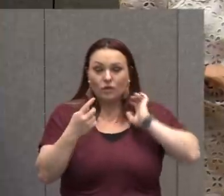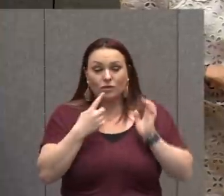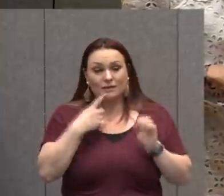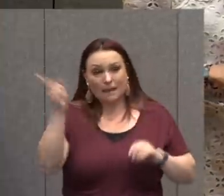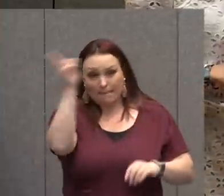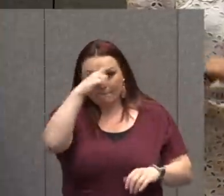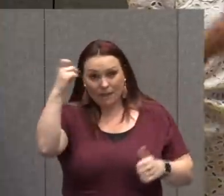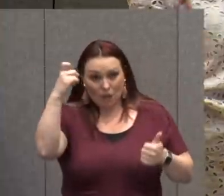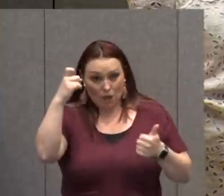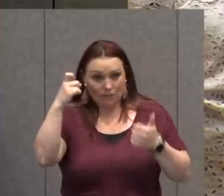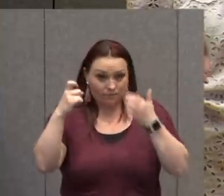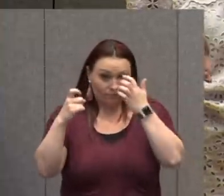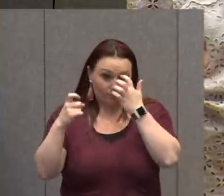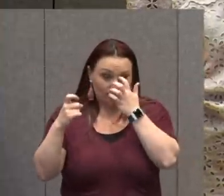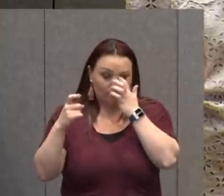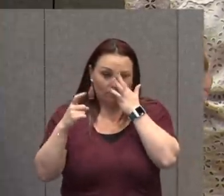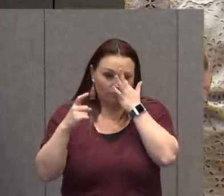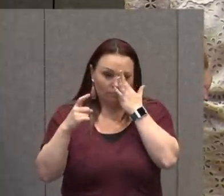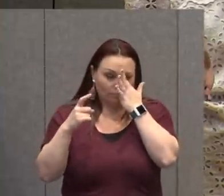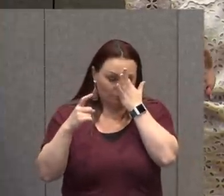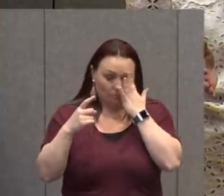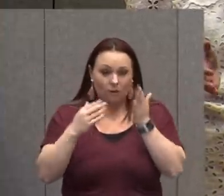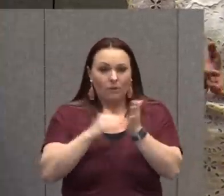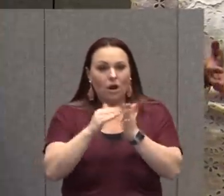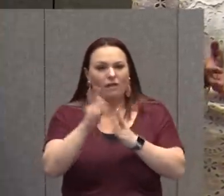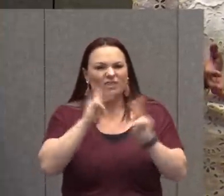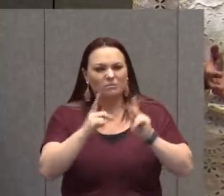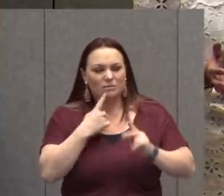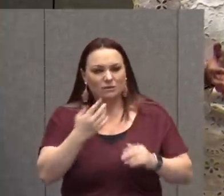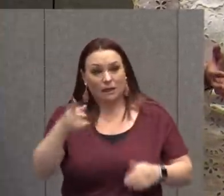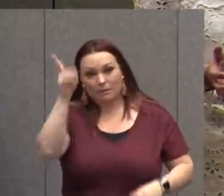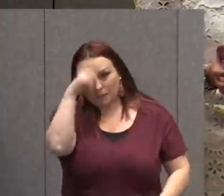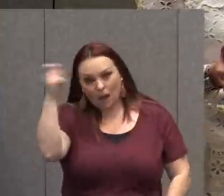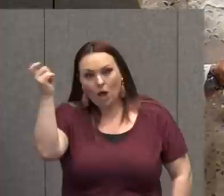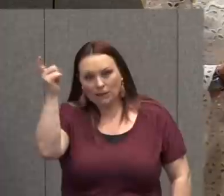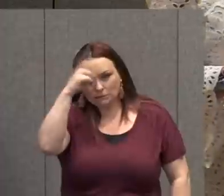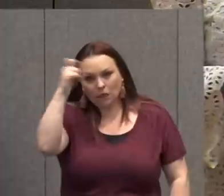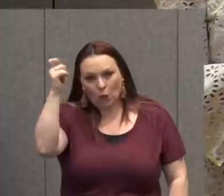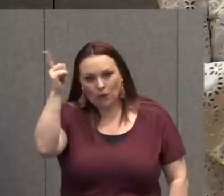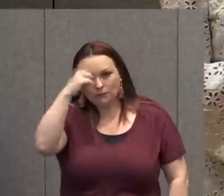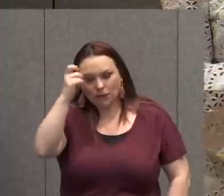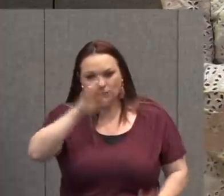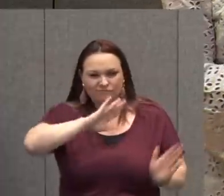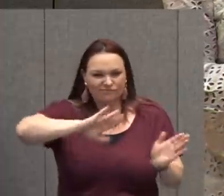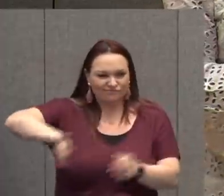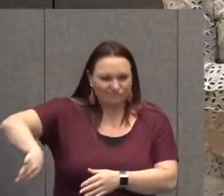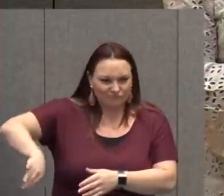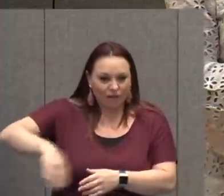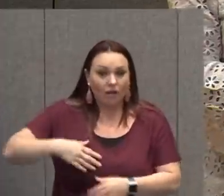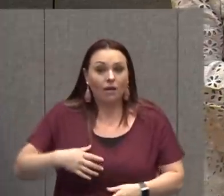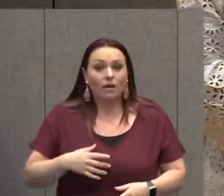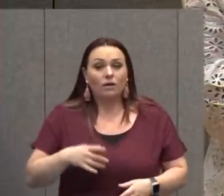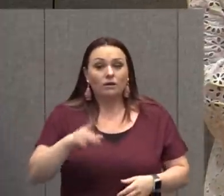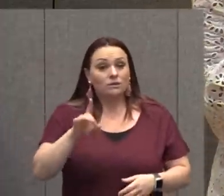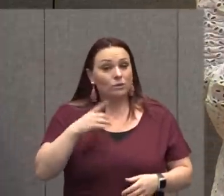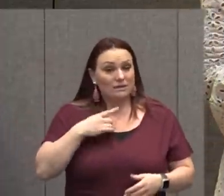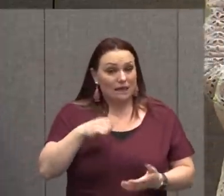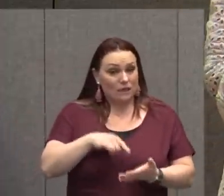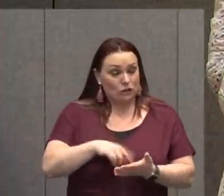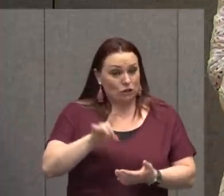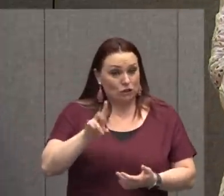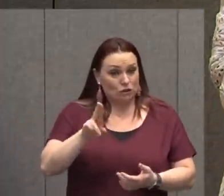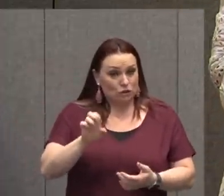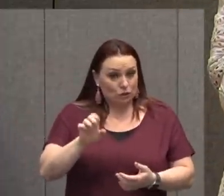because. But we say because a lot, so sometimes you don't want to use that word too much. So you can say due to, or